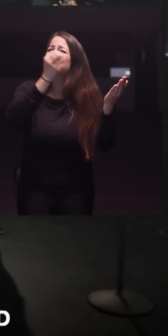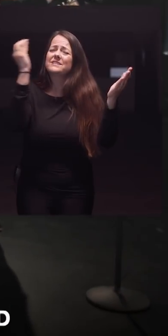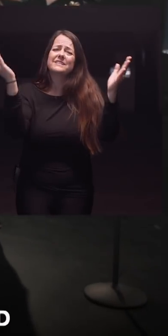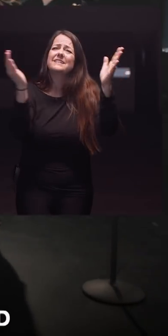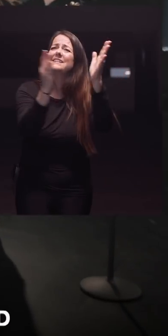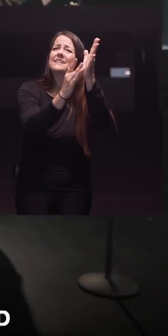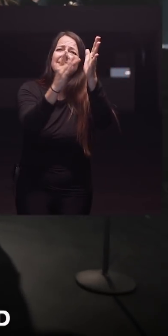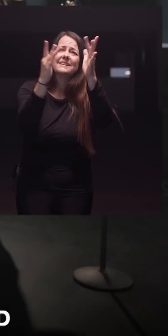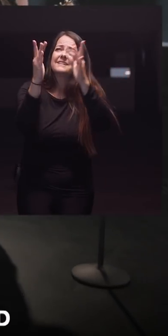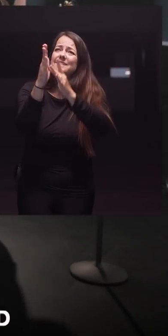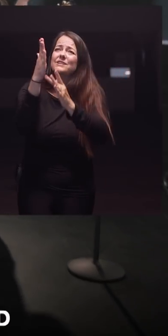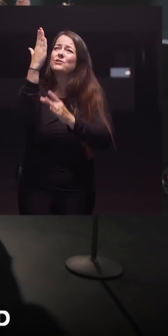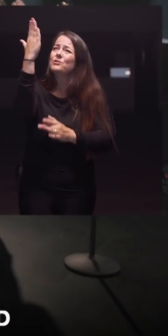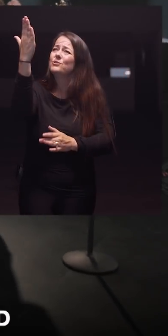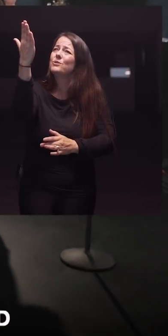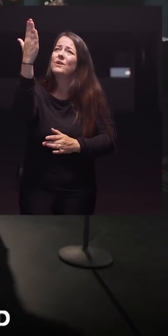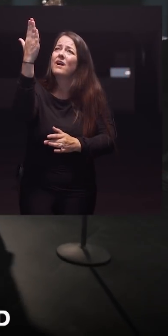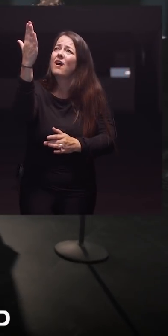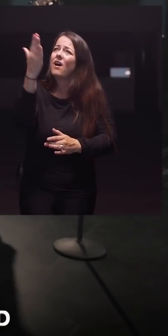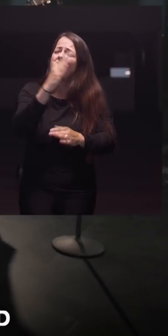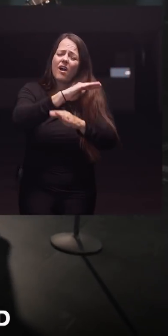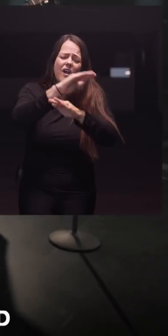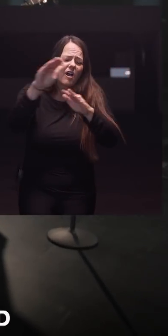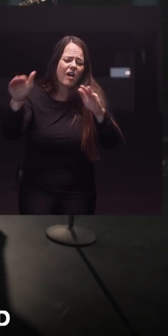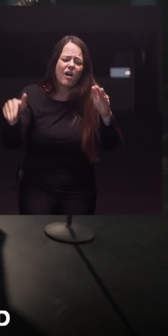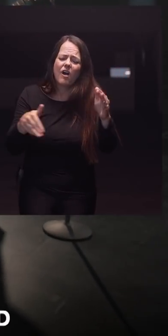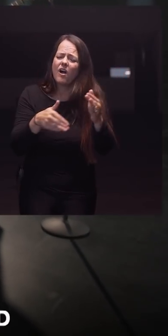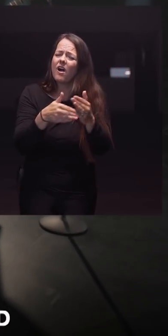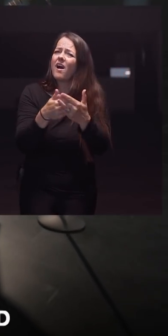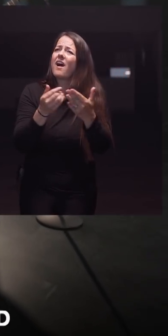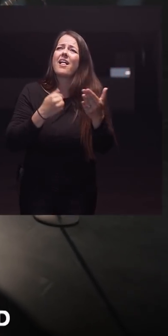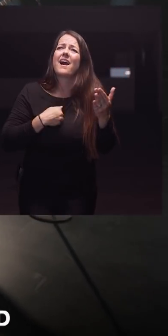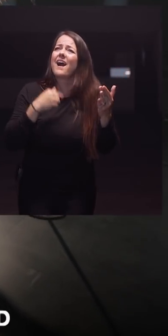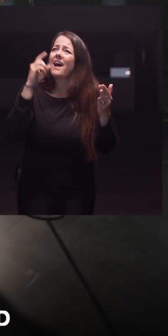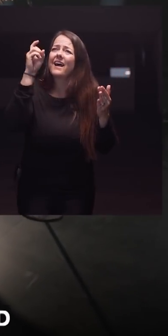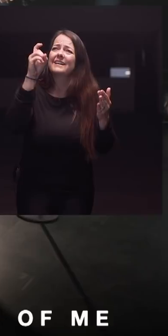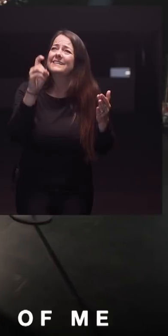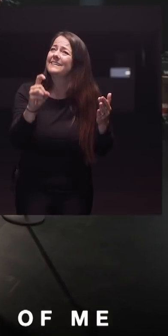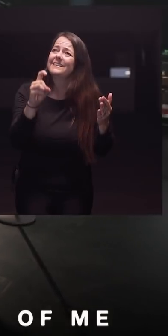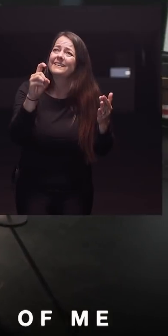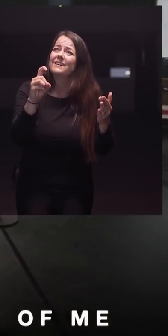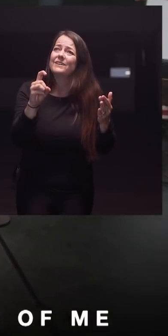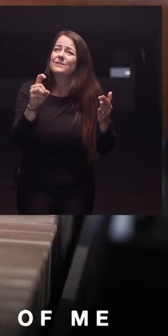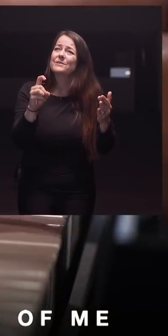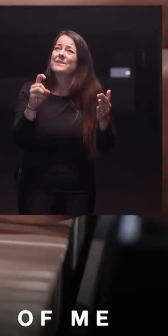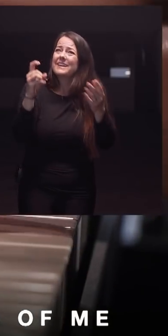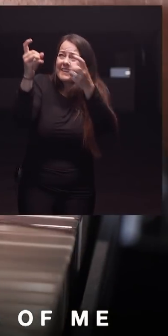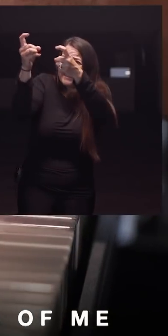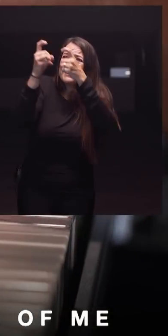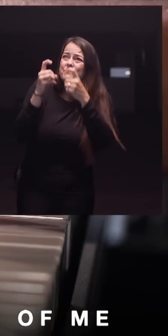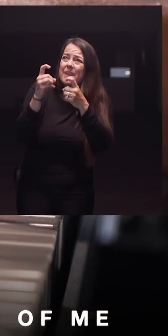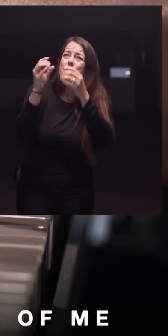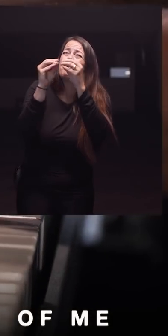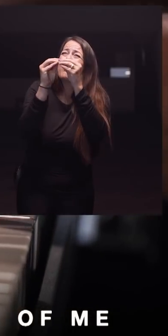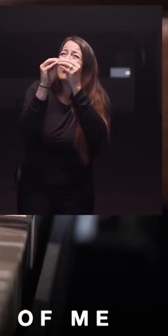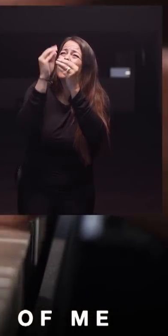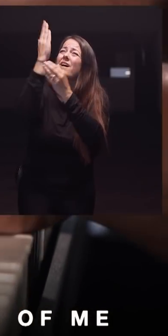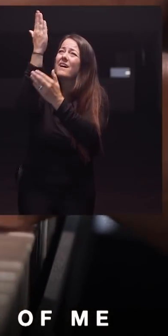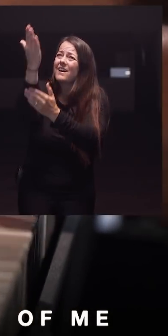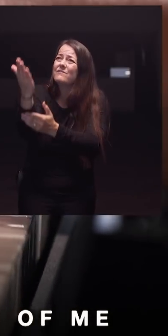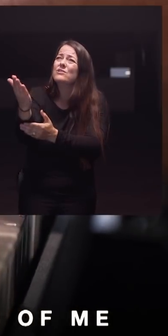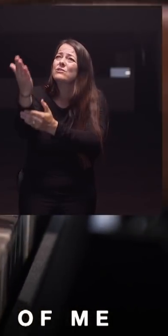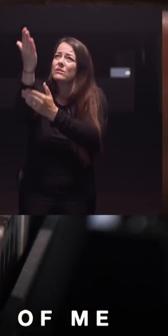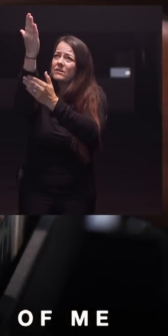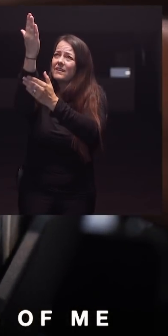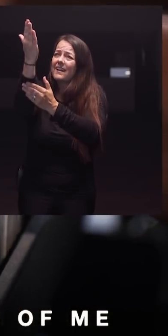Oh, Jesus, you are all I need. So give me